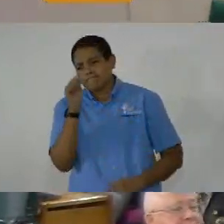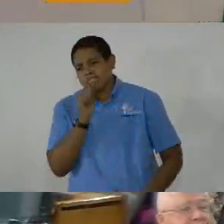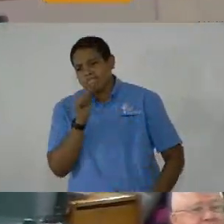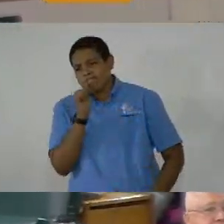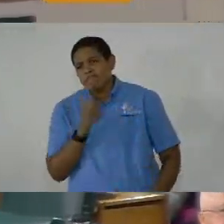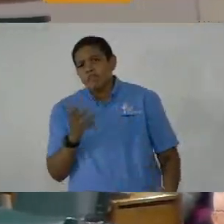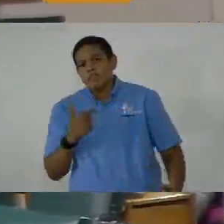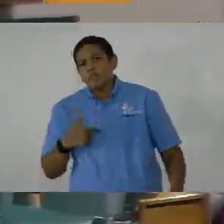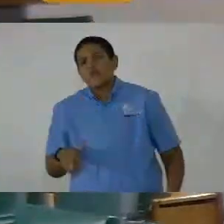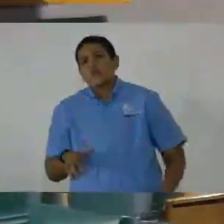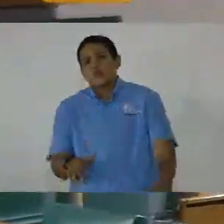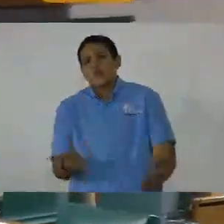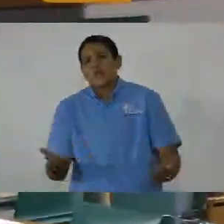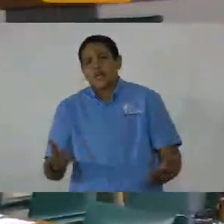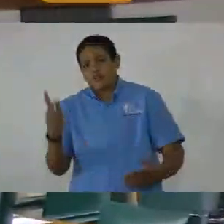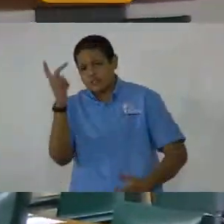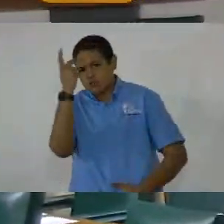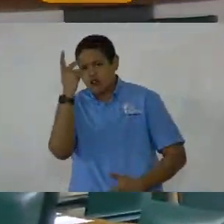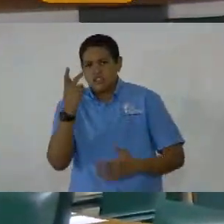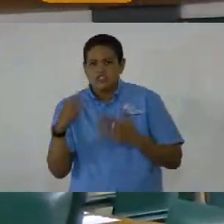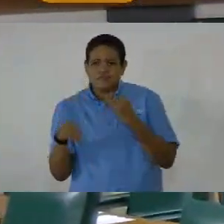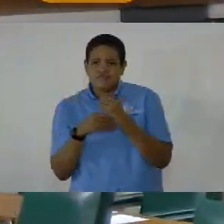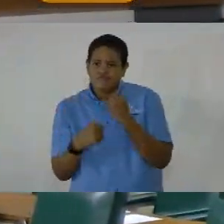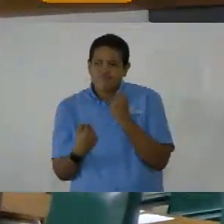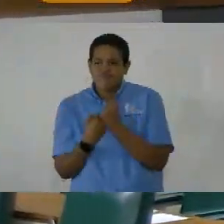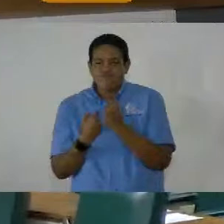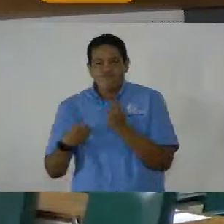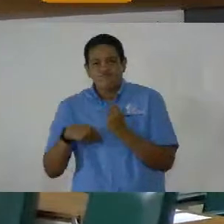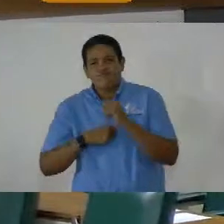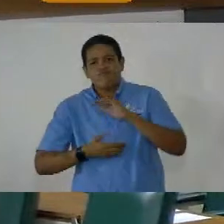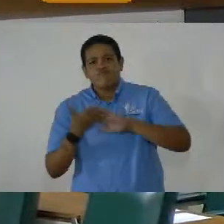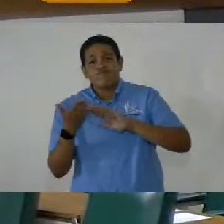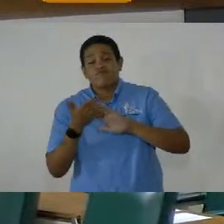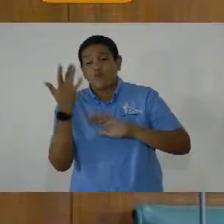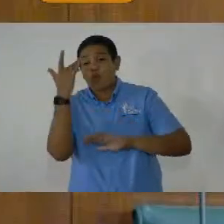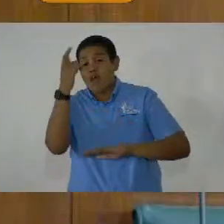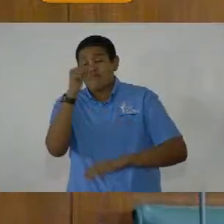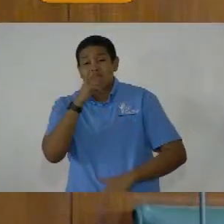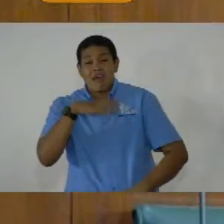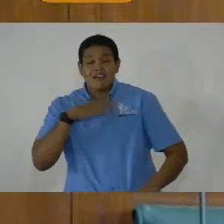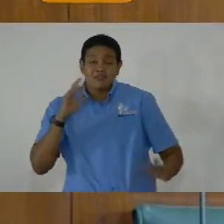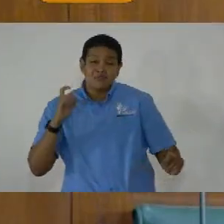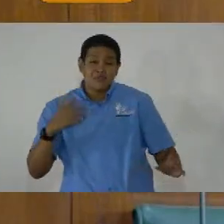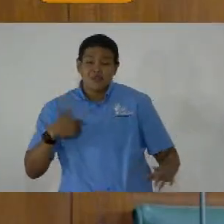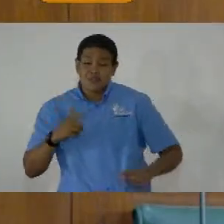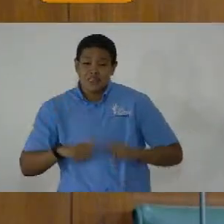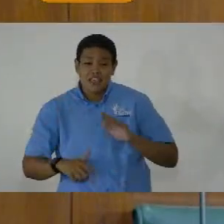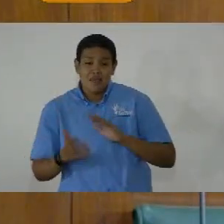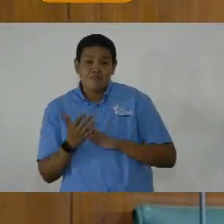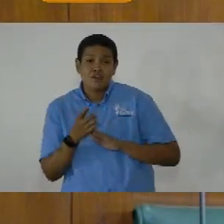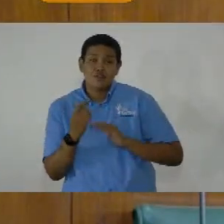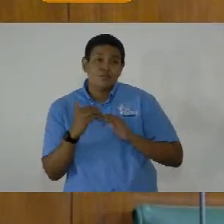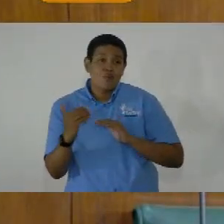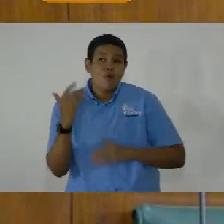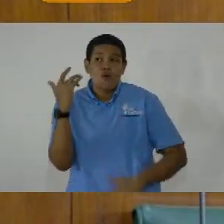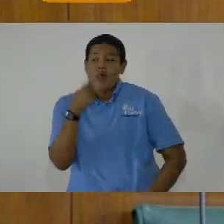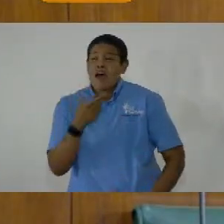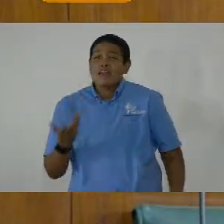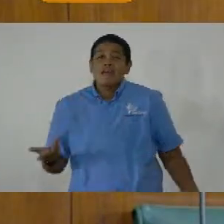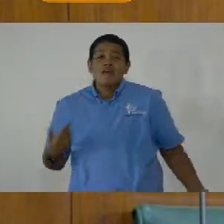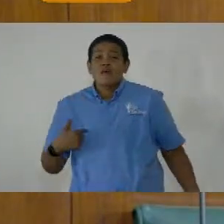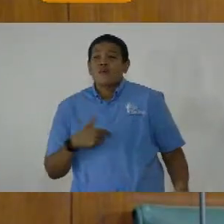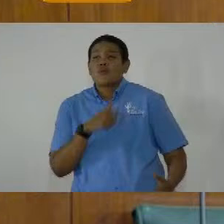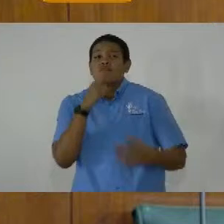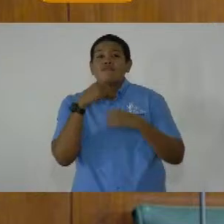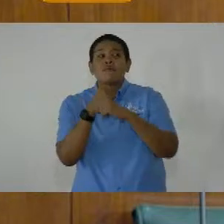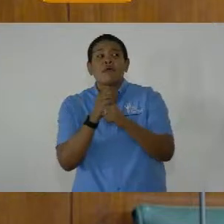what we do as politicians. Because, Madam Speaker, we can't praise them too much because we have made